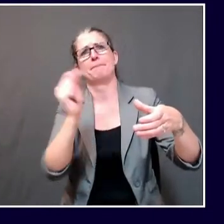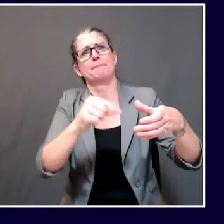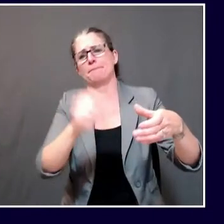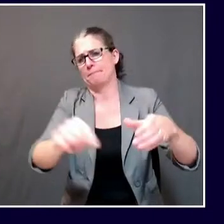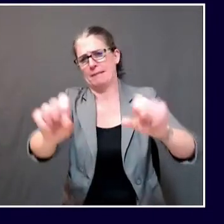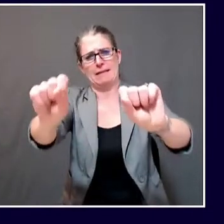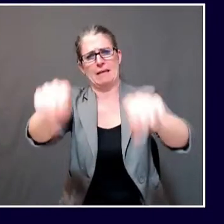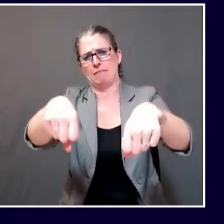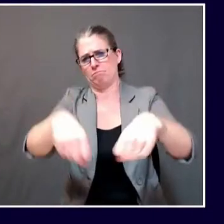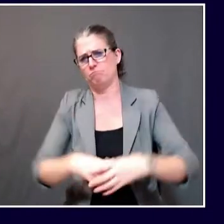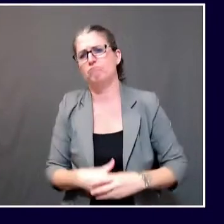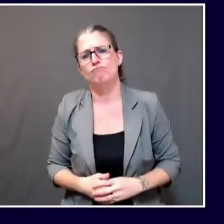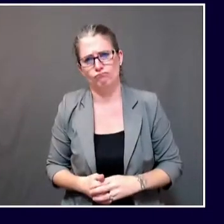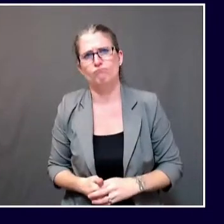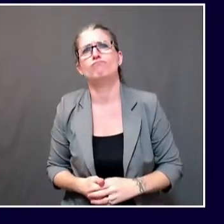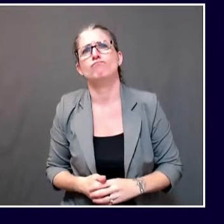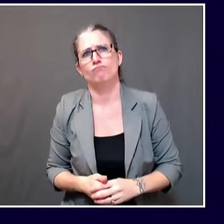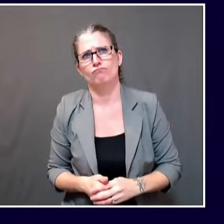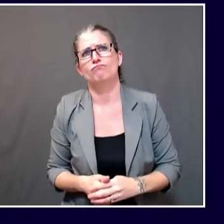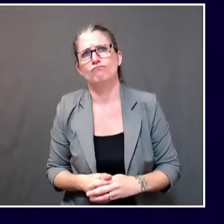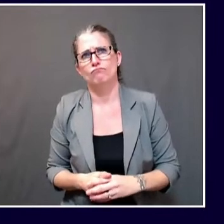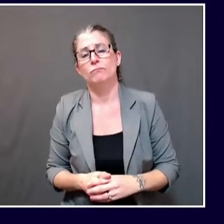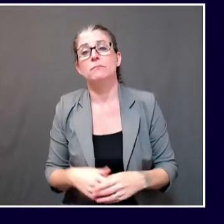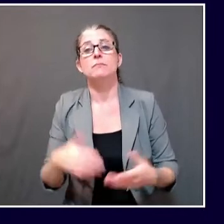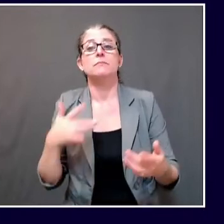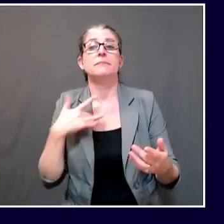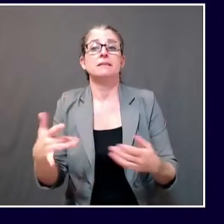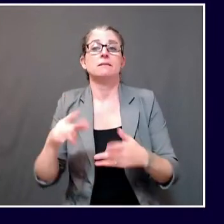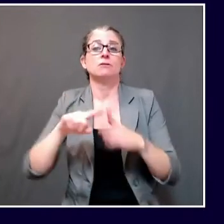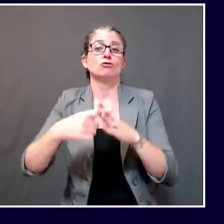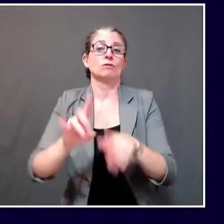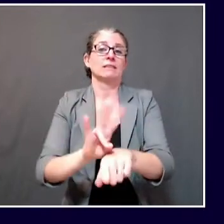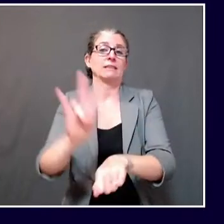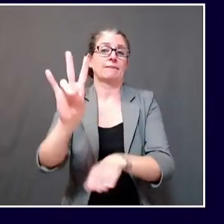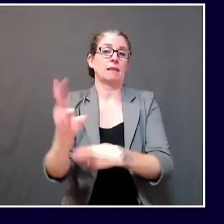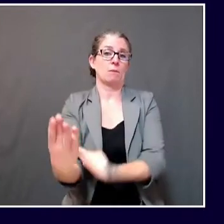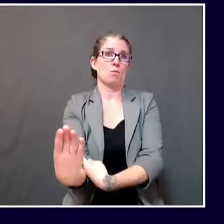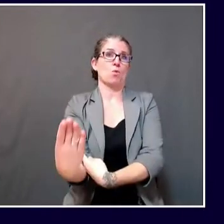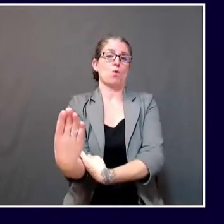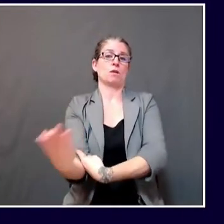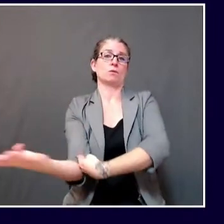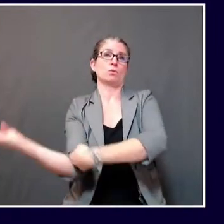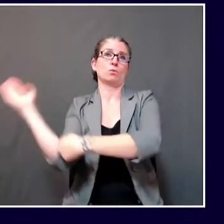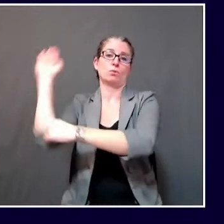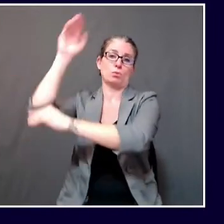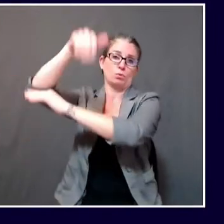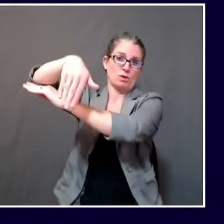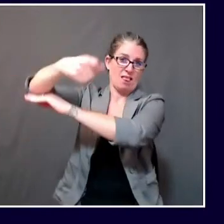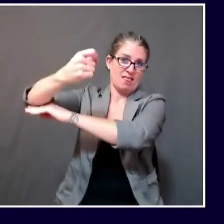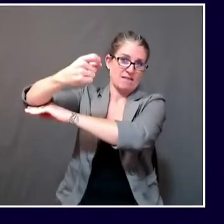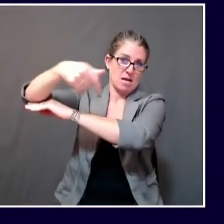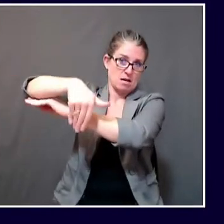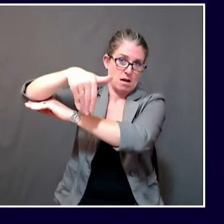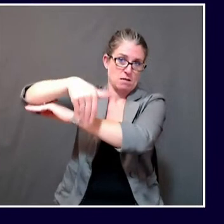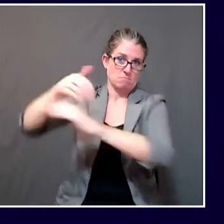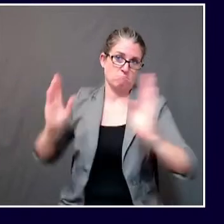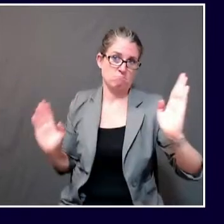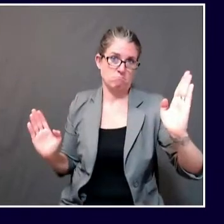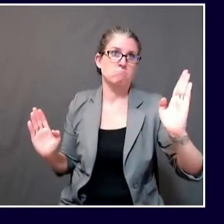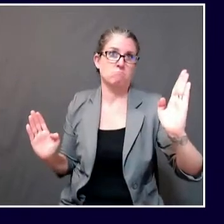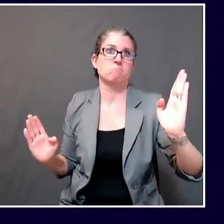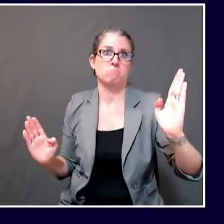Usually we have folks on the phones beginning at 7 a.m. and they will be there till about 11 o'clock at night on election day. At that number you gave